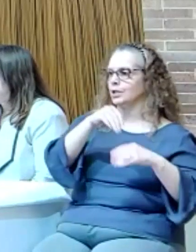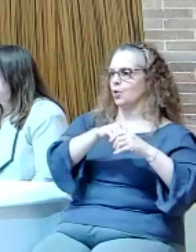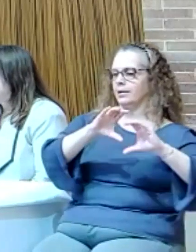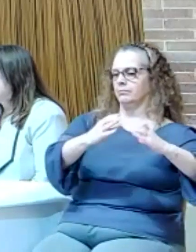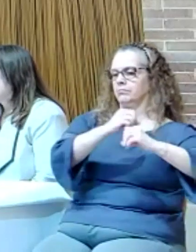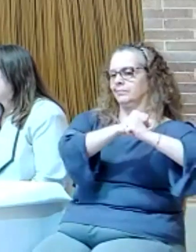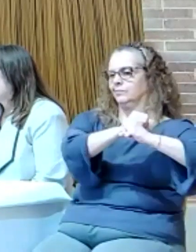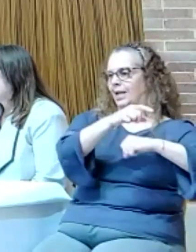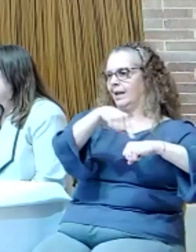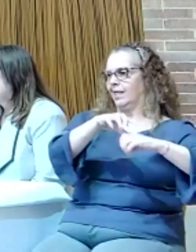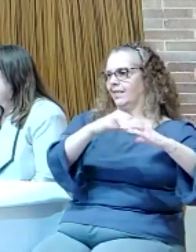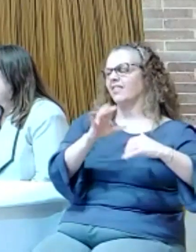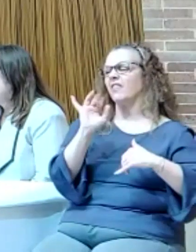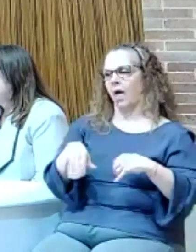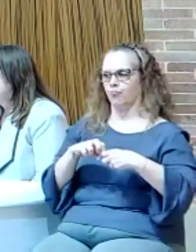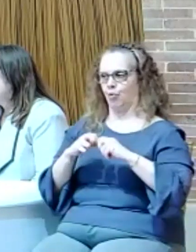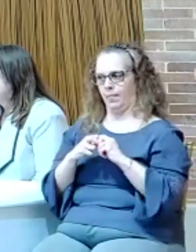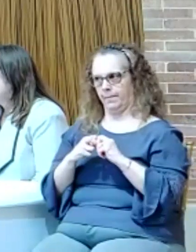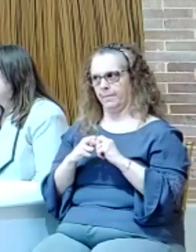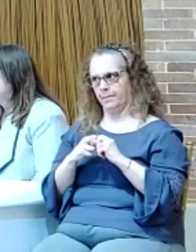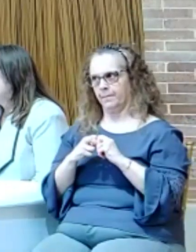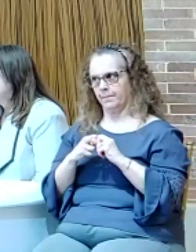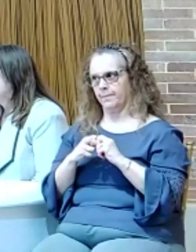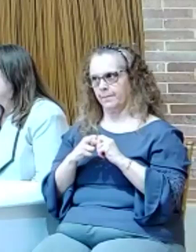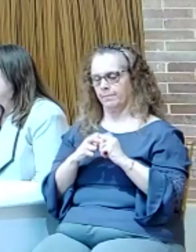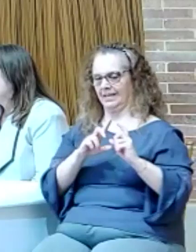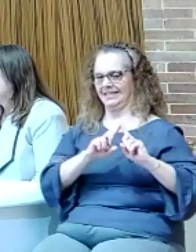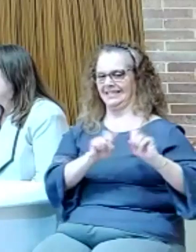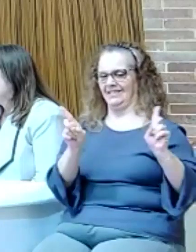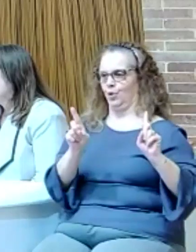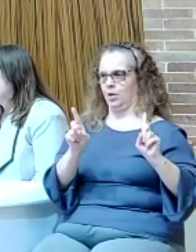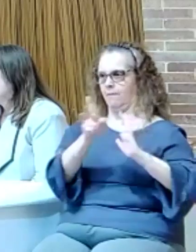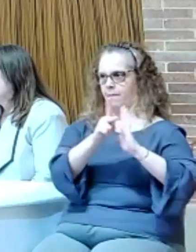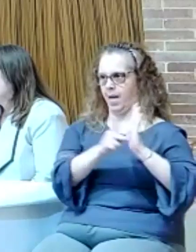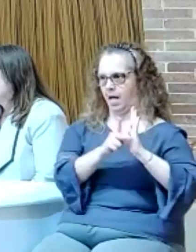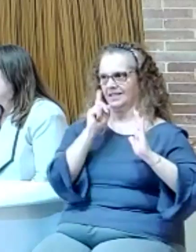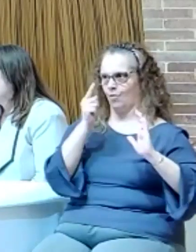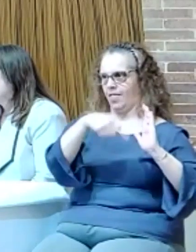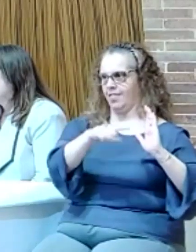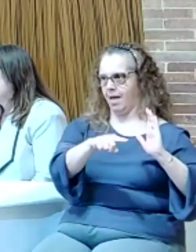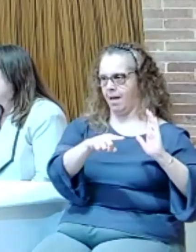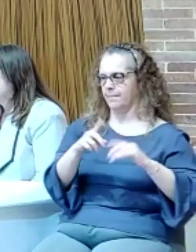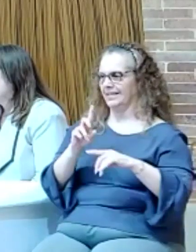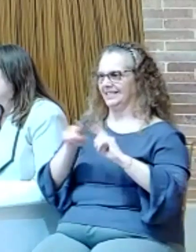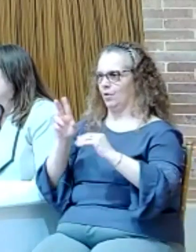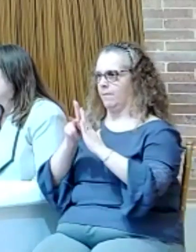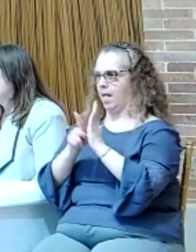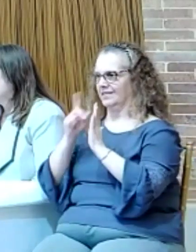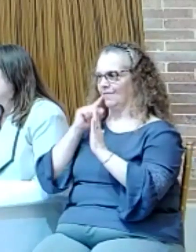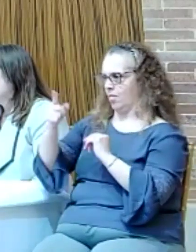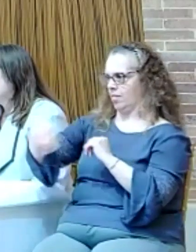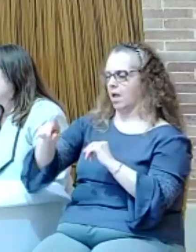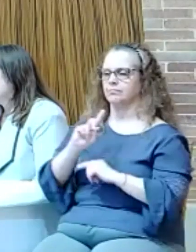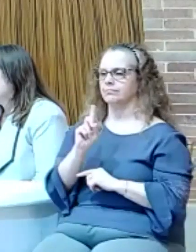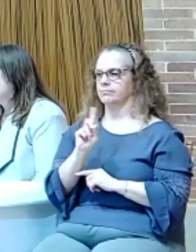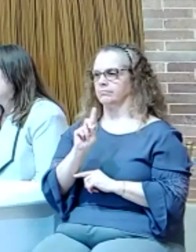get problematic in the way that um different rules or criteria are being applied if they're being misapplied in unlawful way